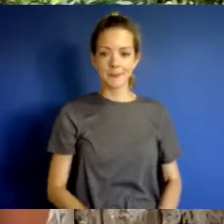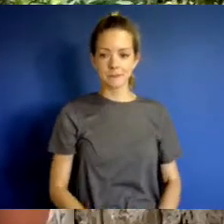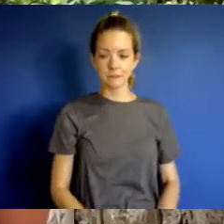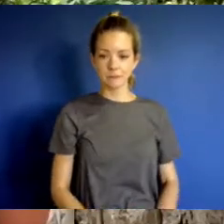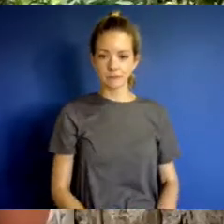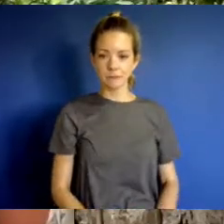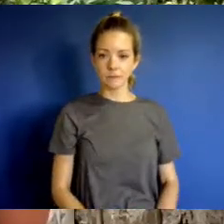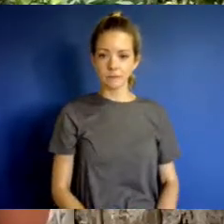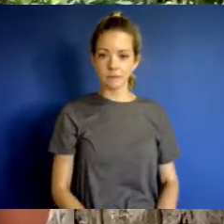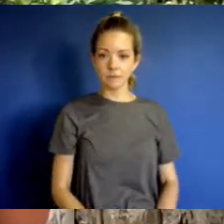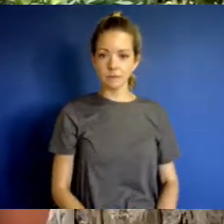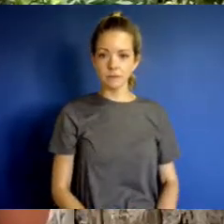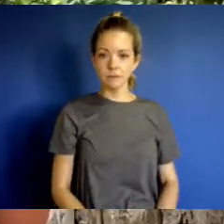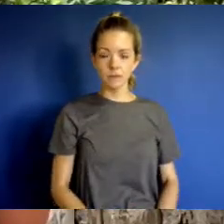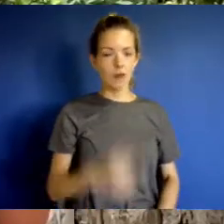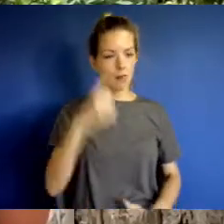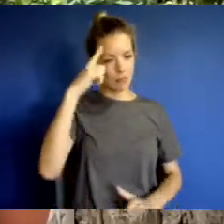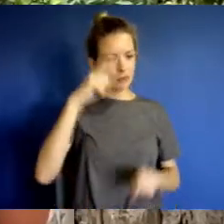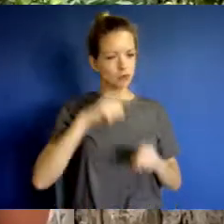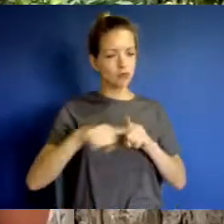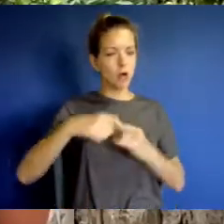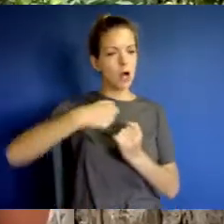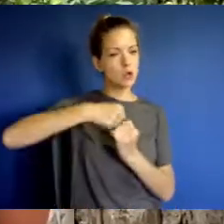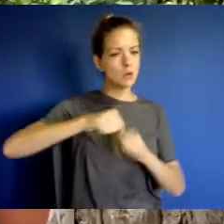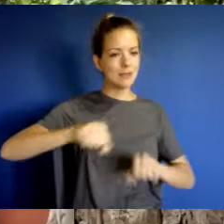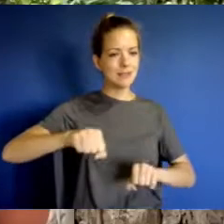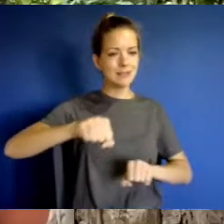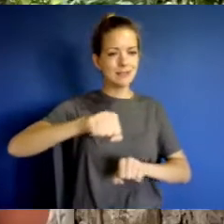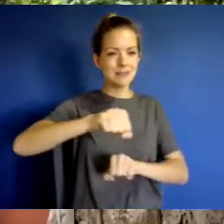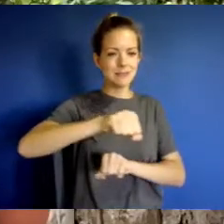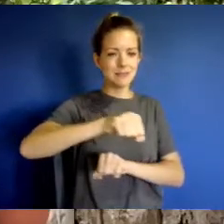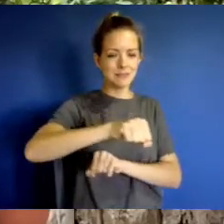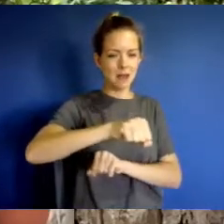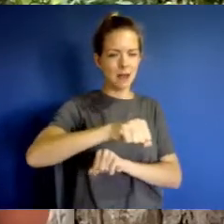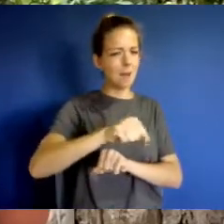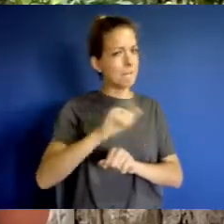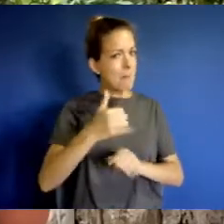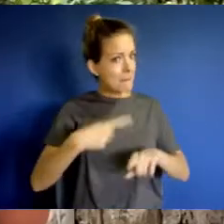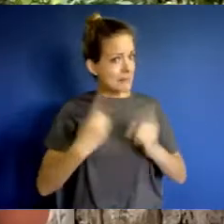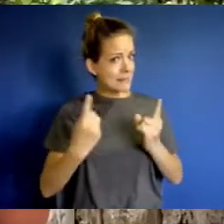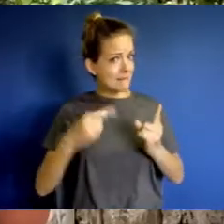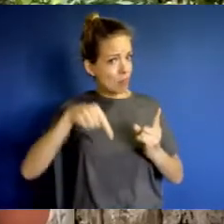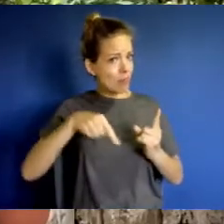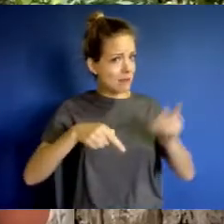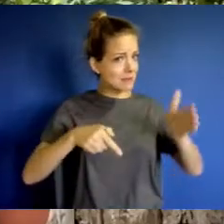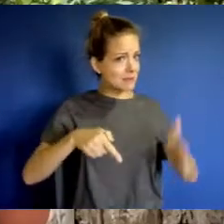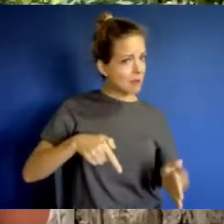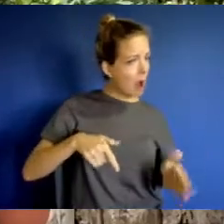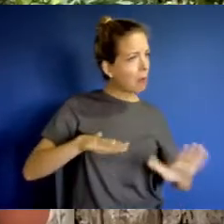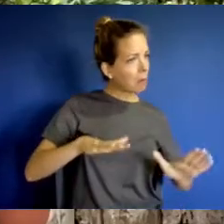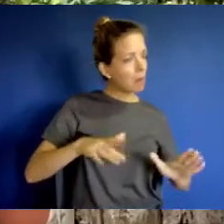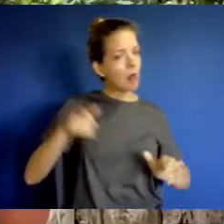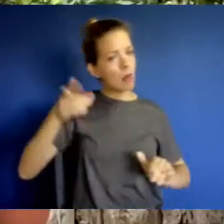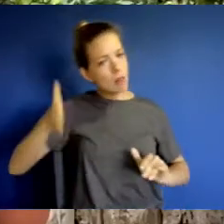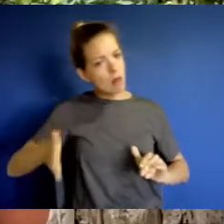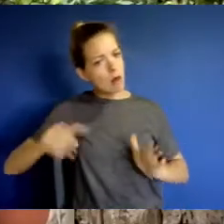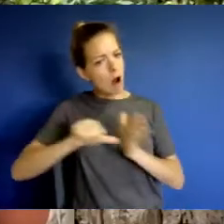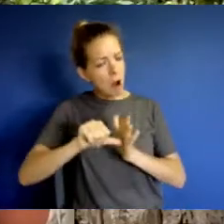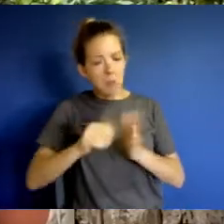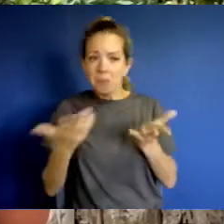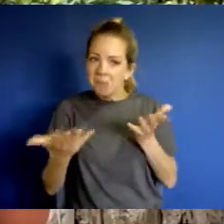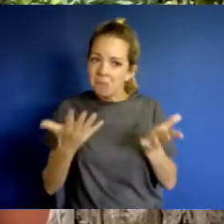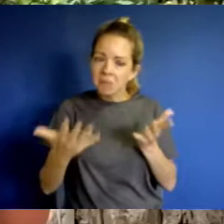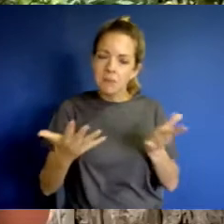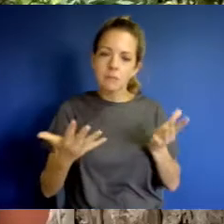Think about stacking the knees. So think about how it feels on this side compared to the other side. This is not my good side, obviously. But sit up nice